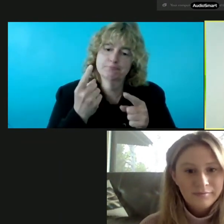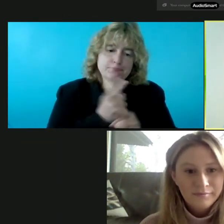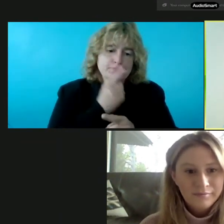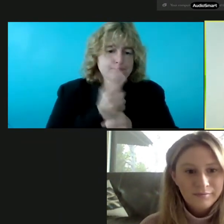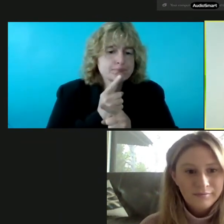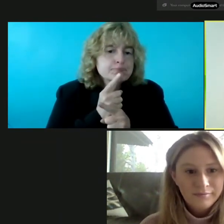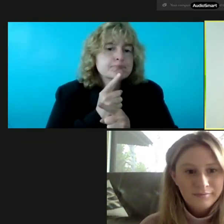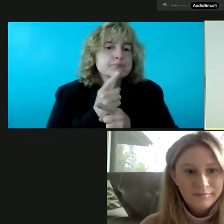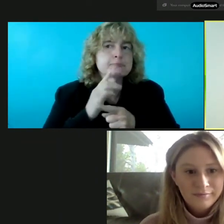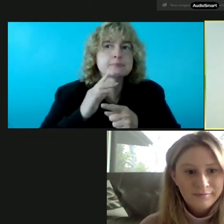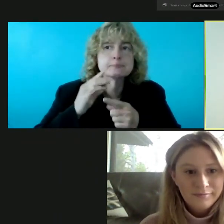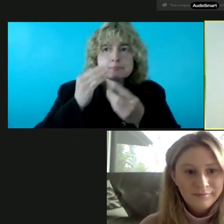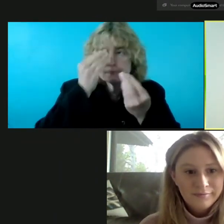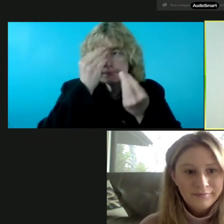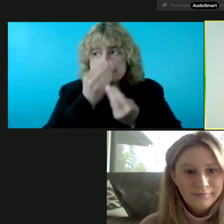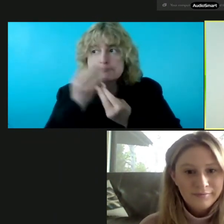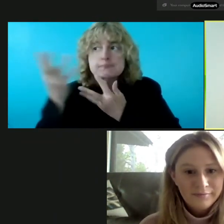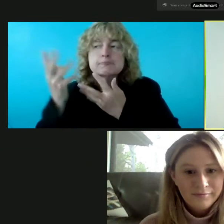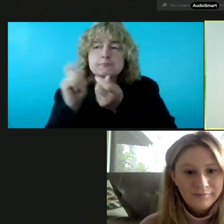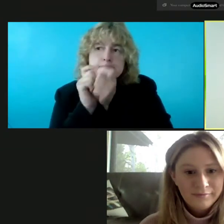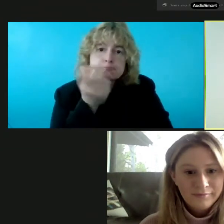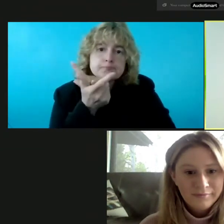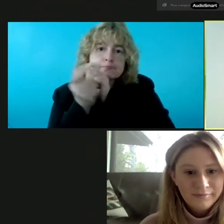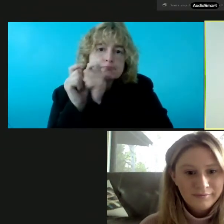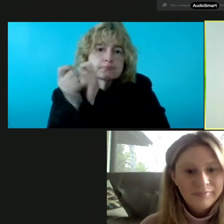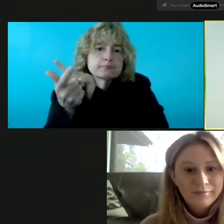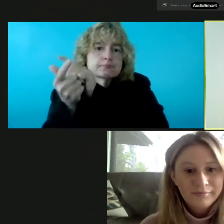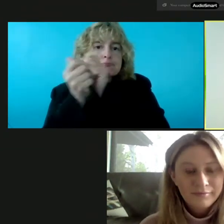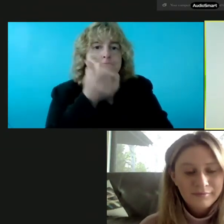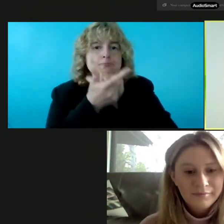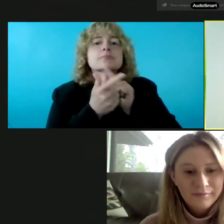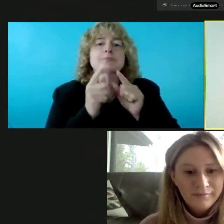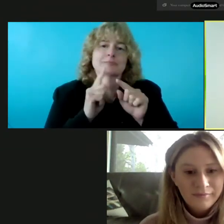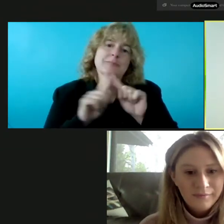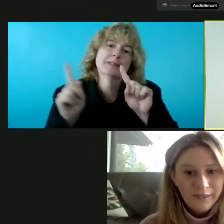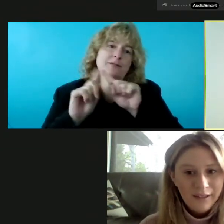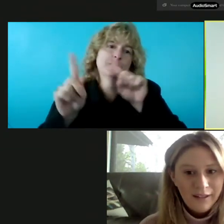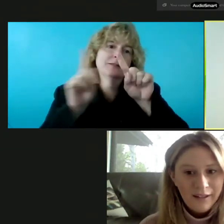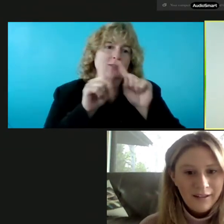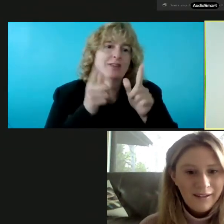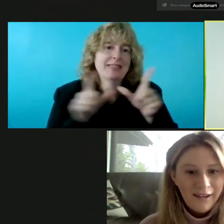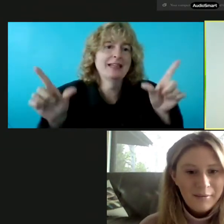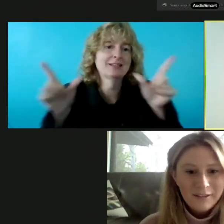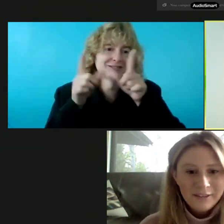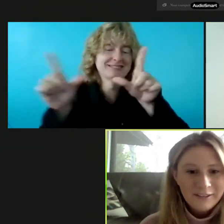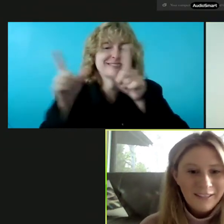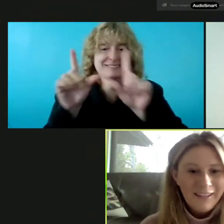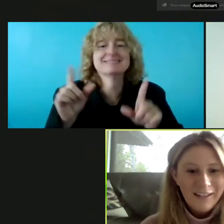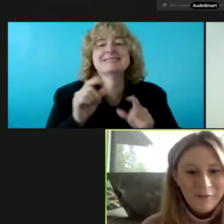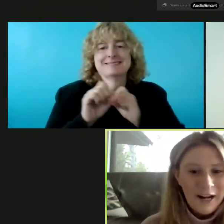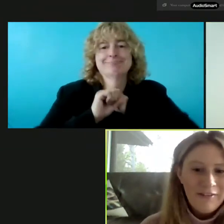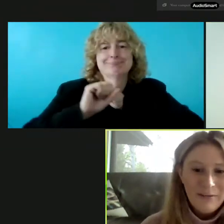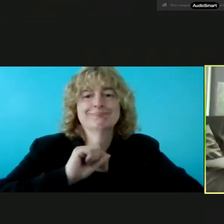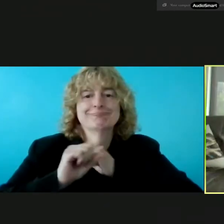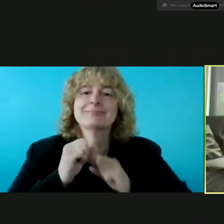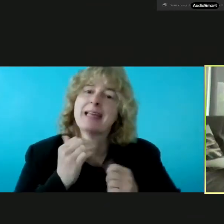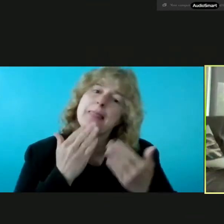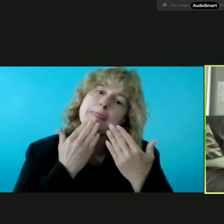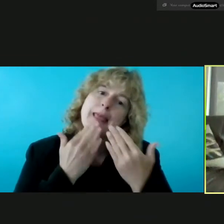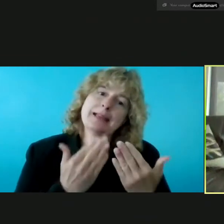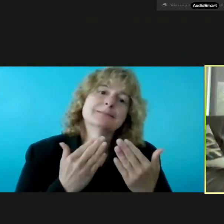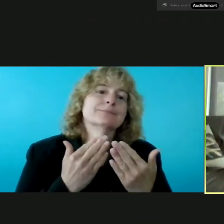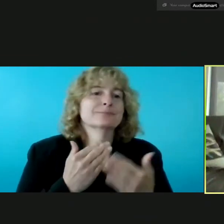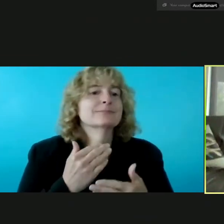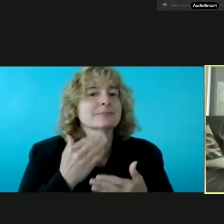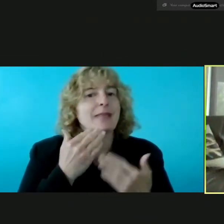share everything you're saying in the various languages that we are broadcasting in. Thanks. Absolutely. Thank you for having me. So I'm going to